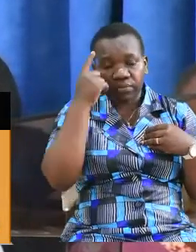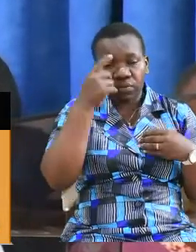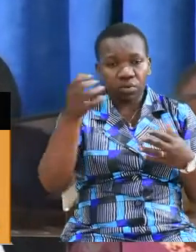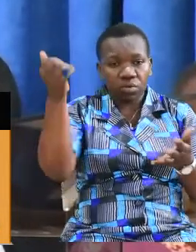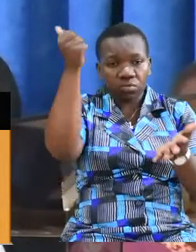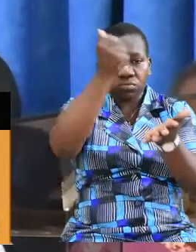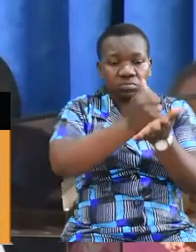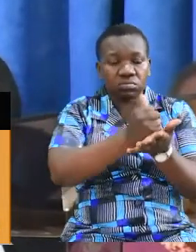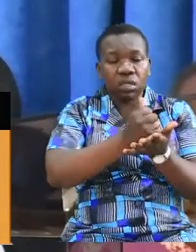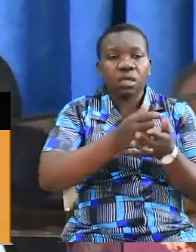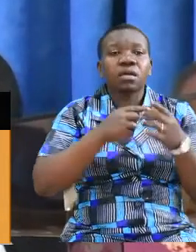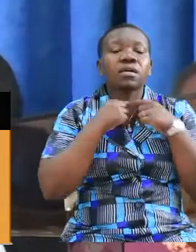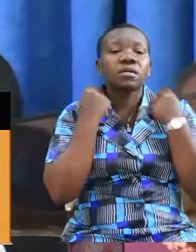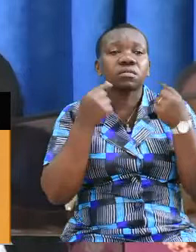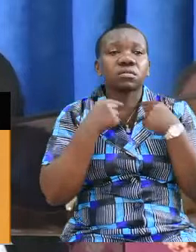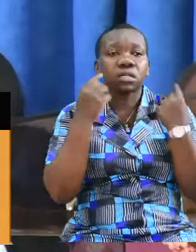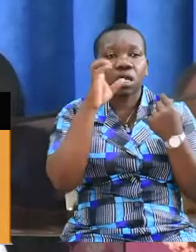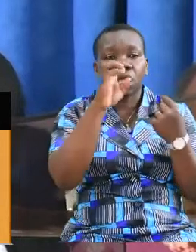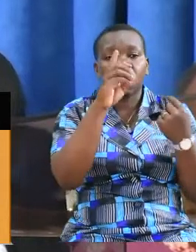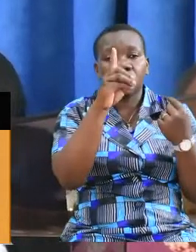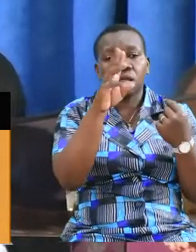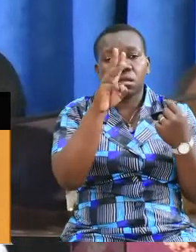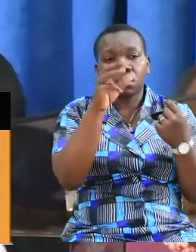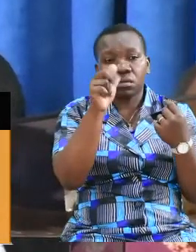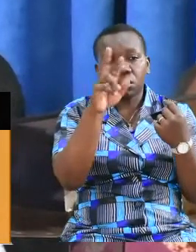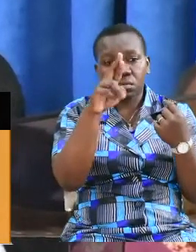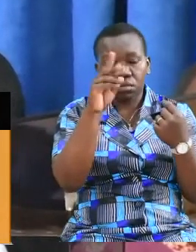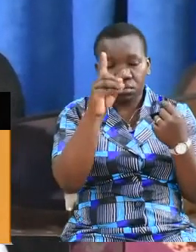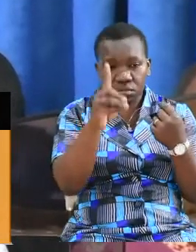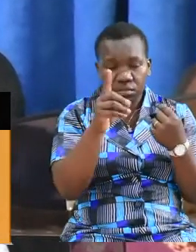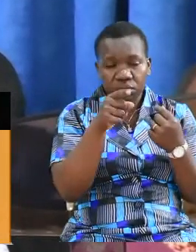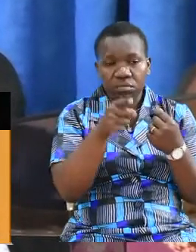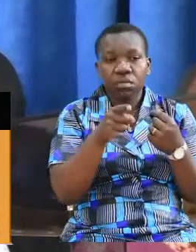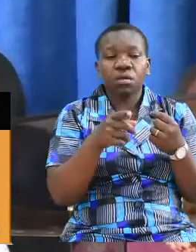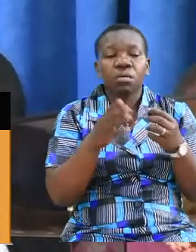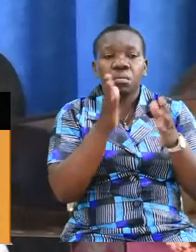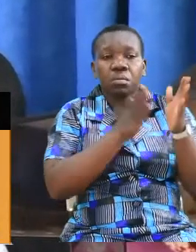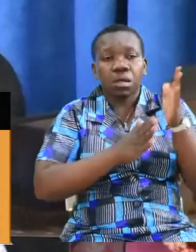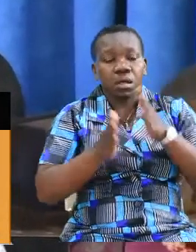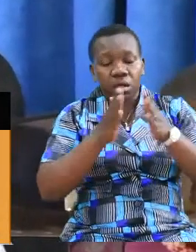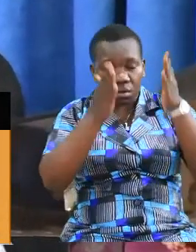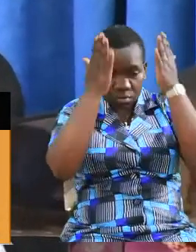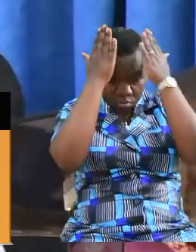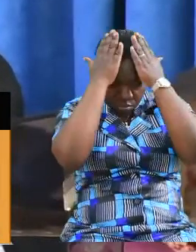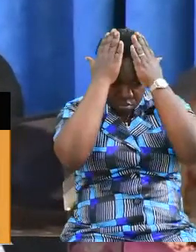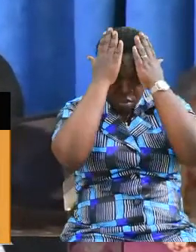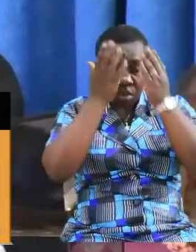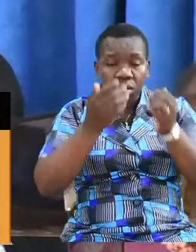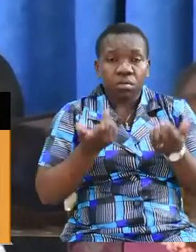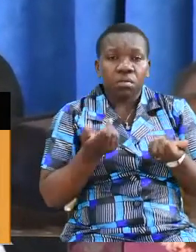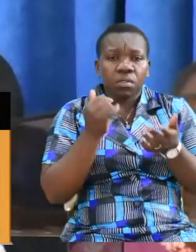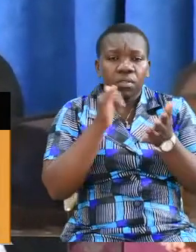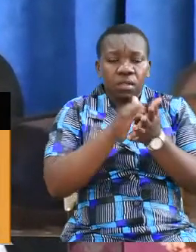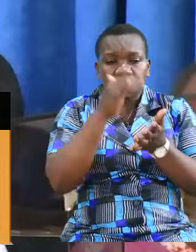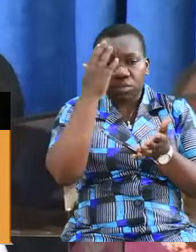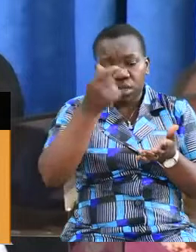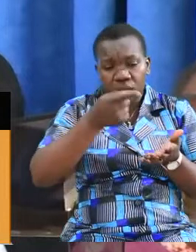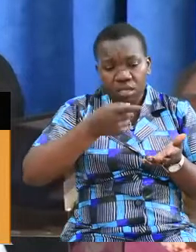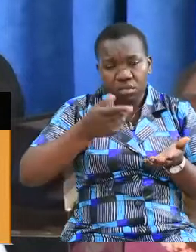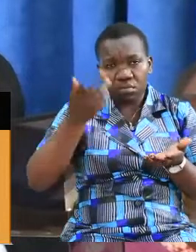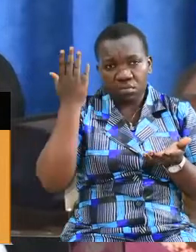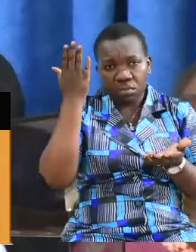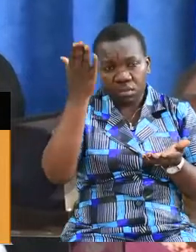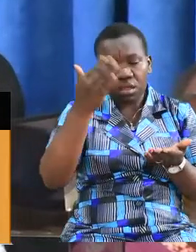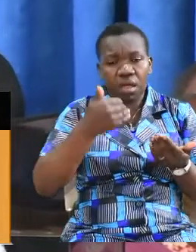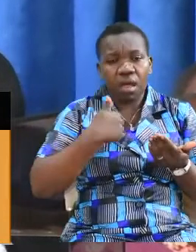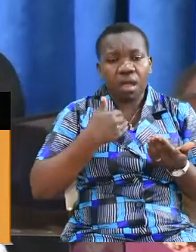Edward Gikara Gatehi, minister, and this posting has been accepted by him and by the said presbytery